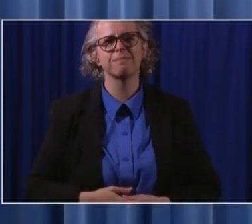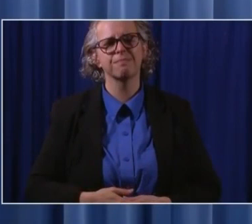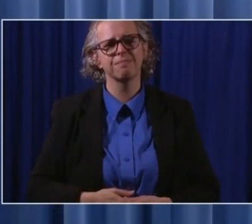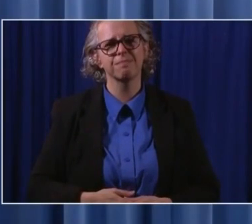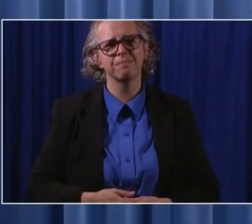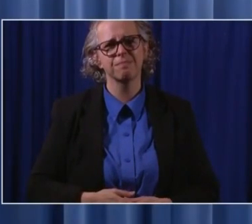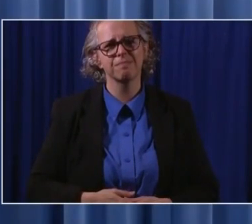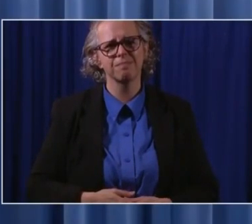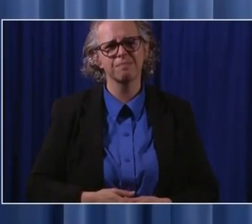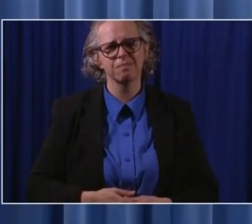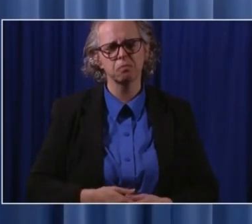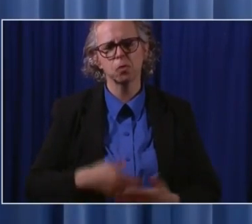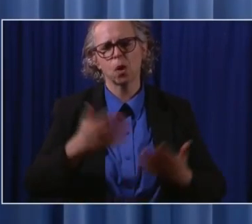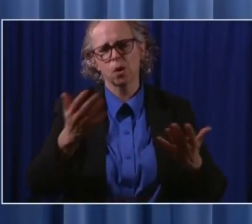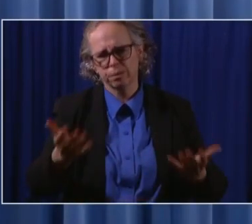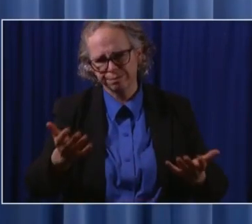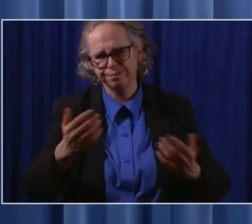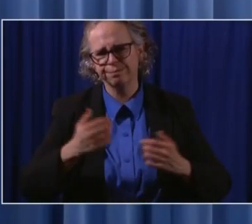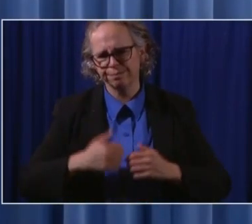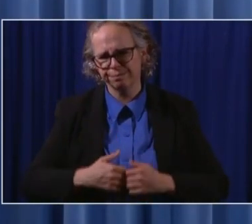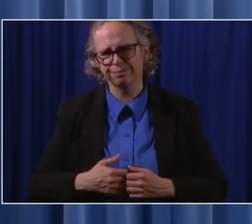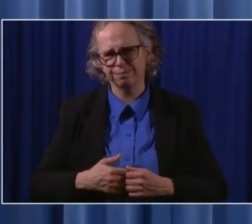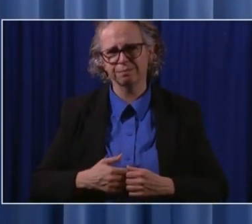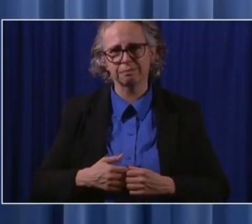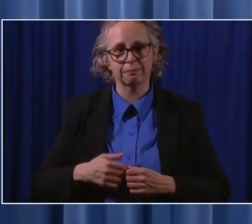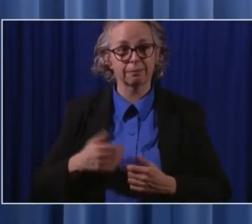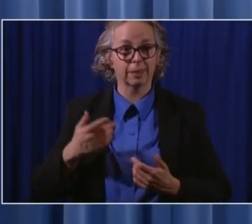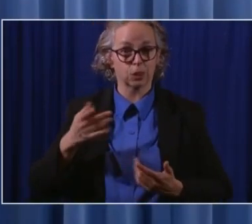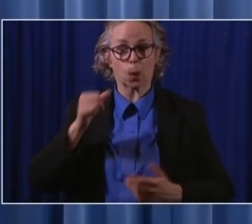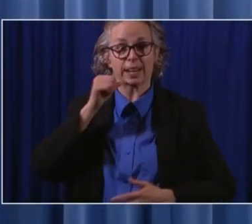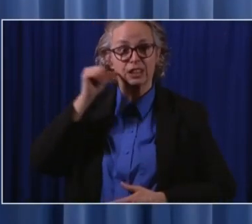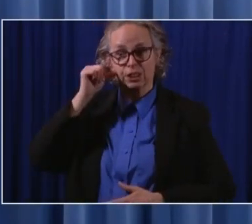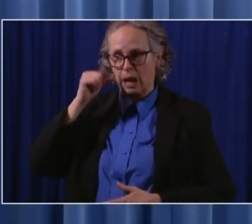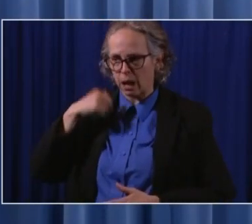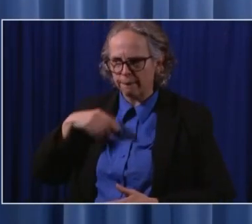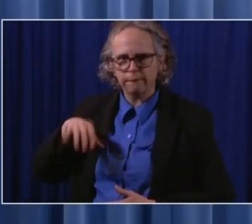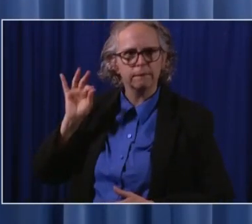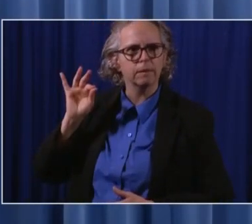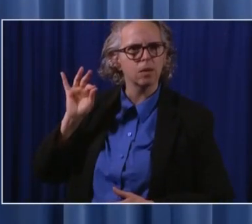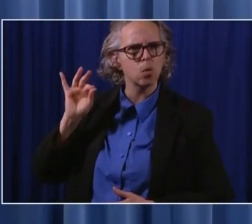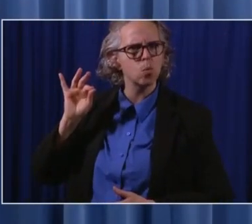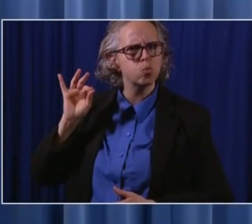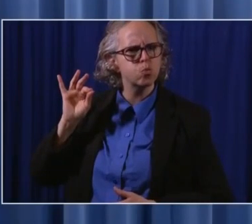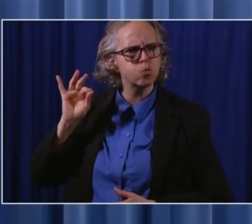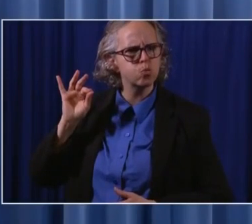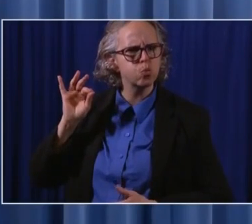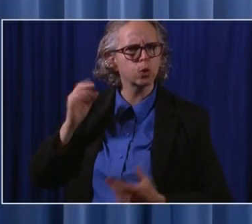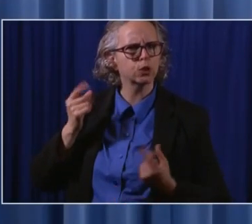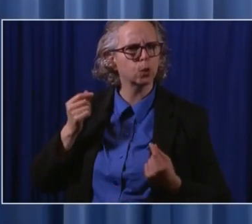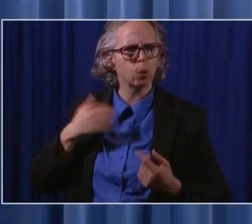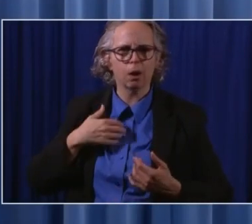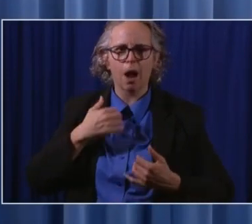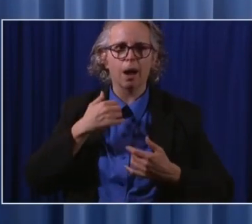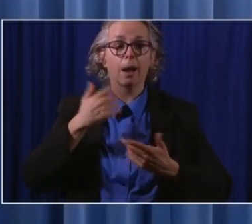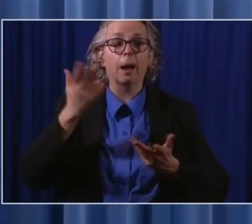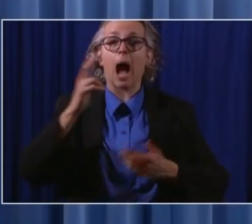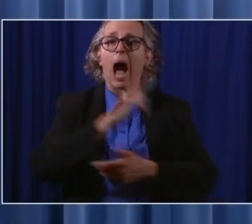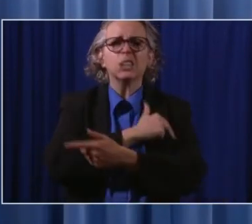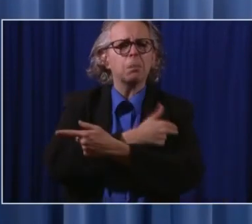So once I found out about this yesterday, I started calling around and talking to some of our hospitals.